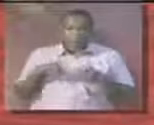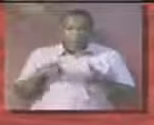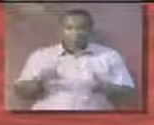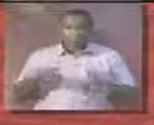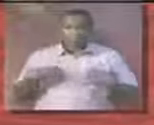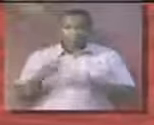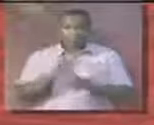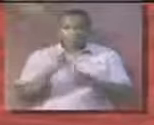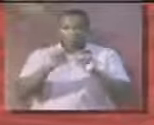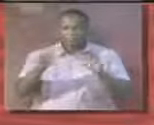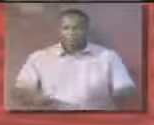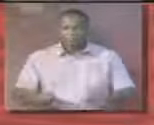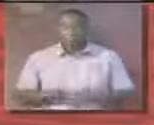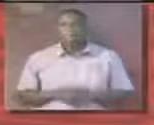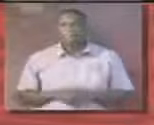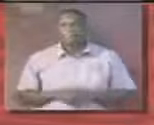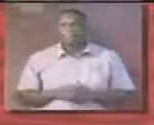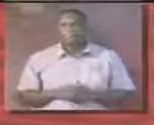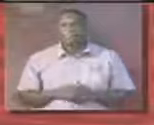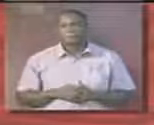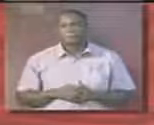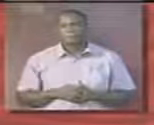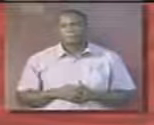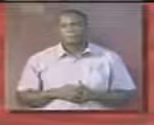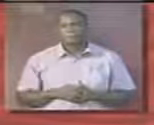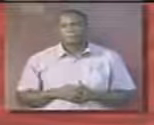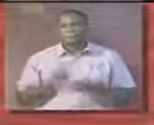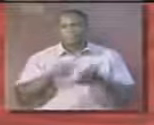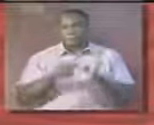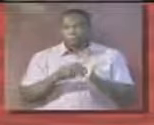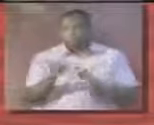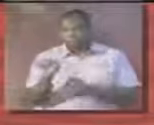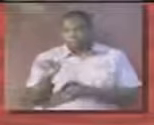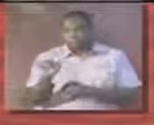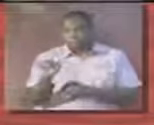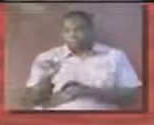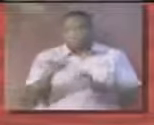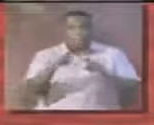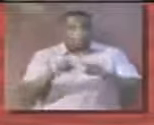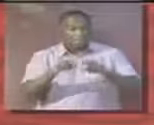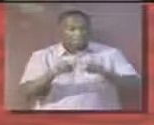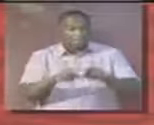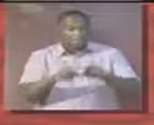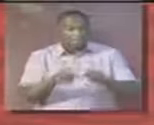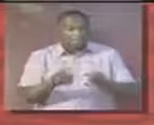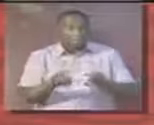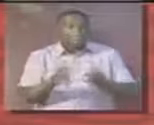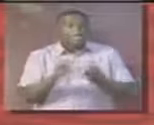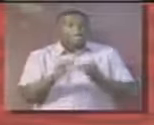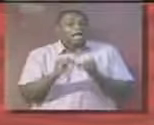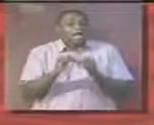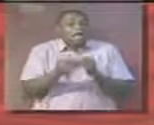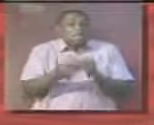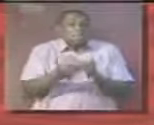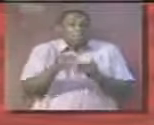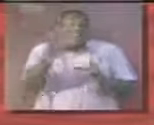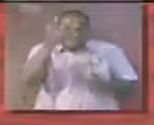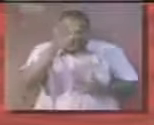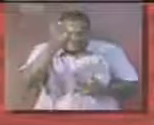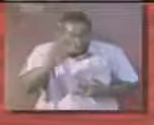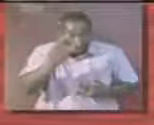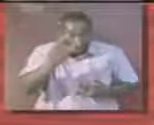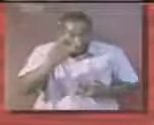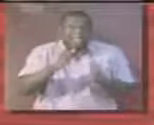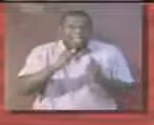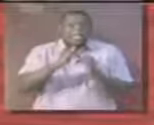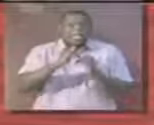system. It means as well that in terms of how ill these patients are and the severity of their condition, that